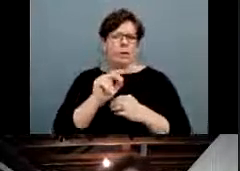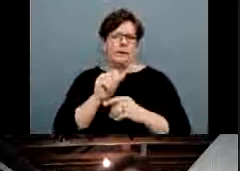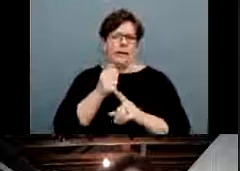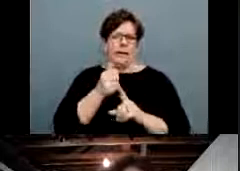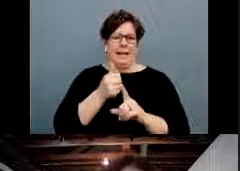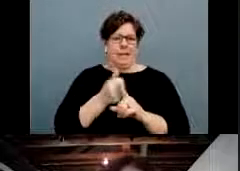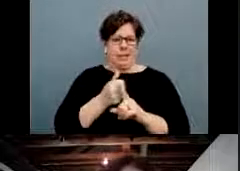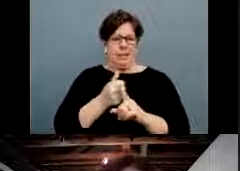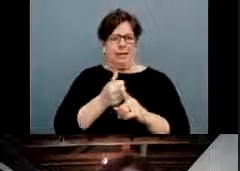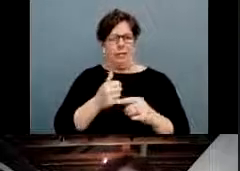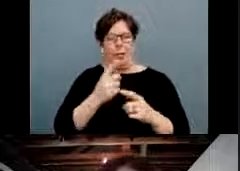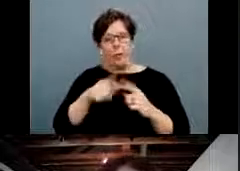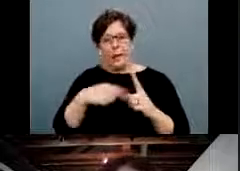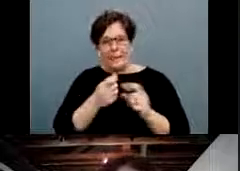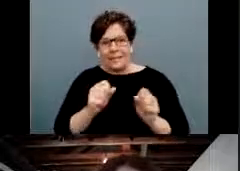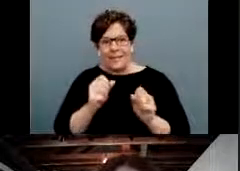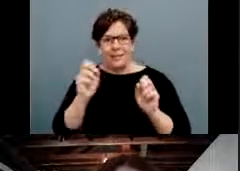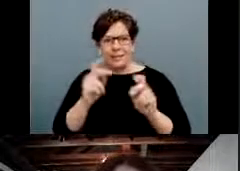to do so. Thank you.